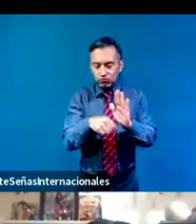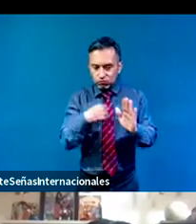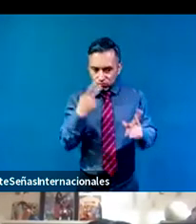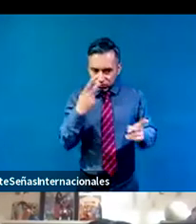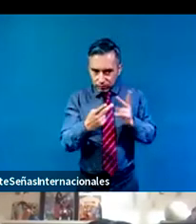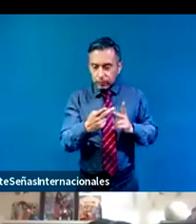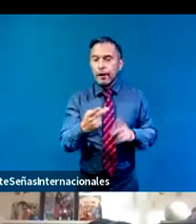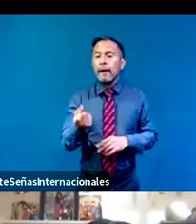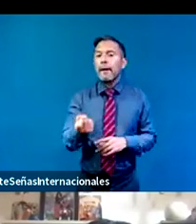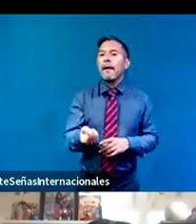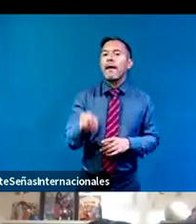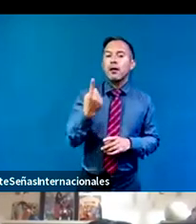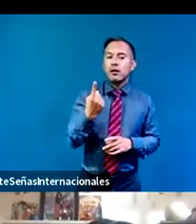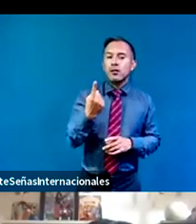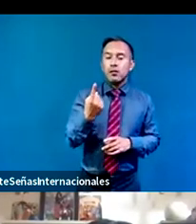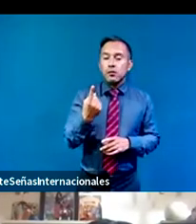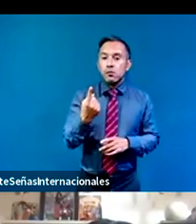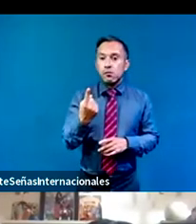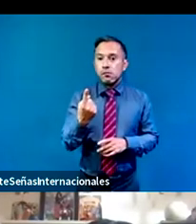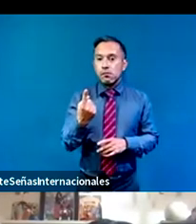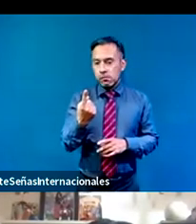the different histories, for example,